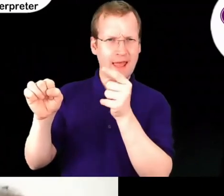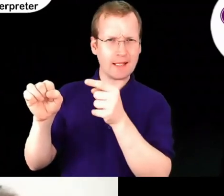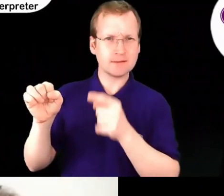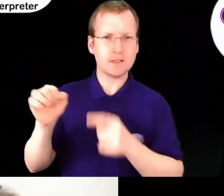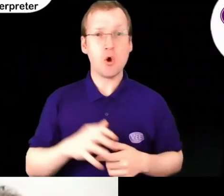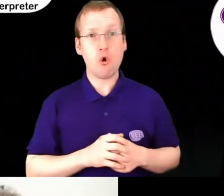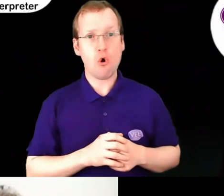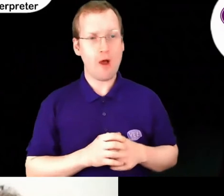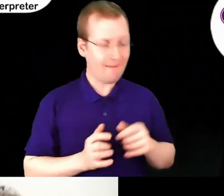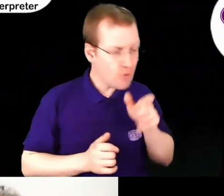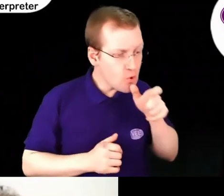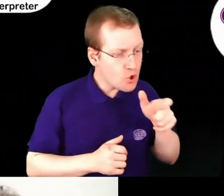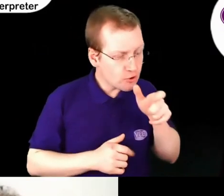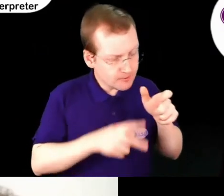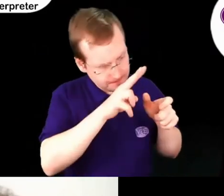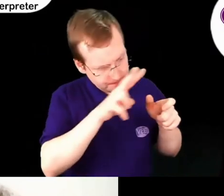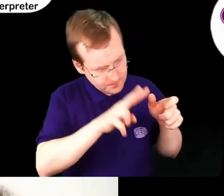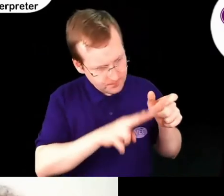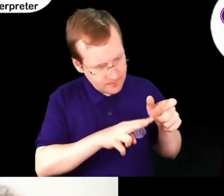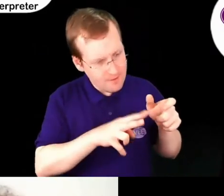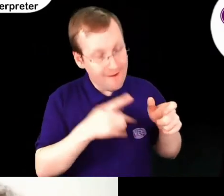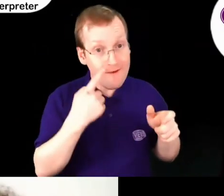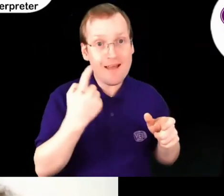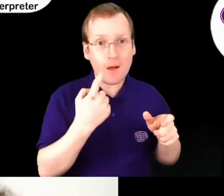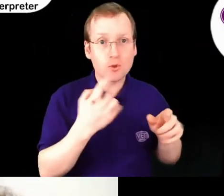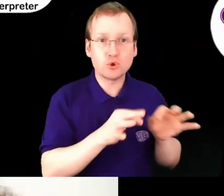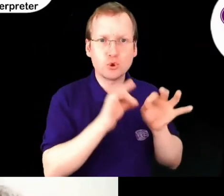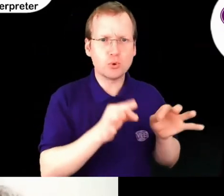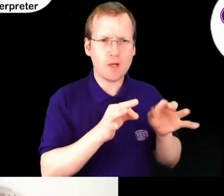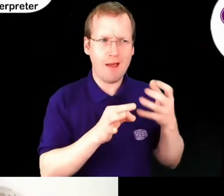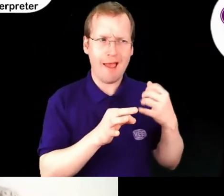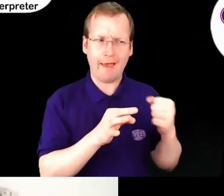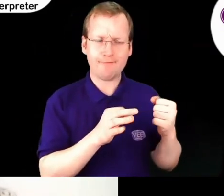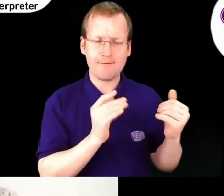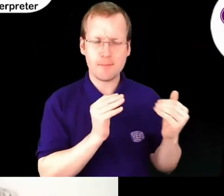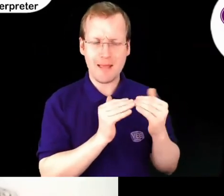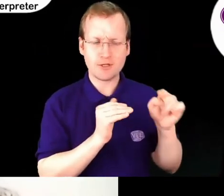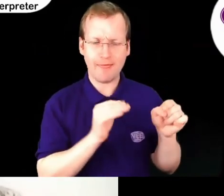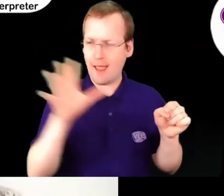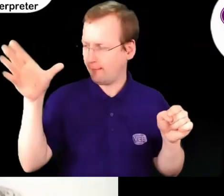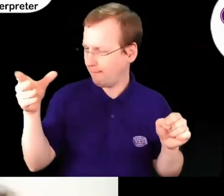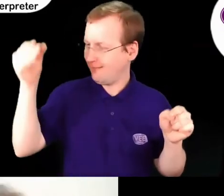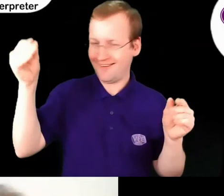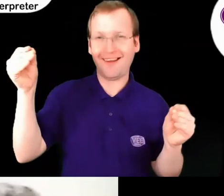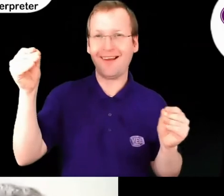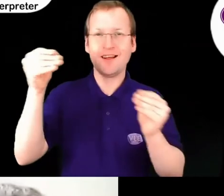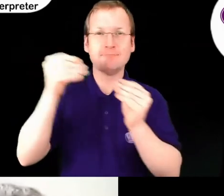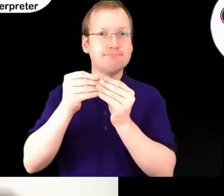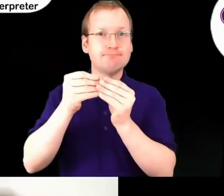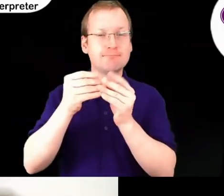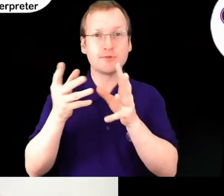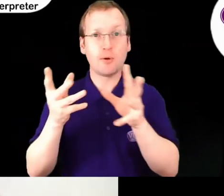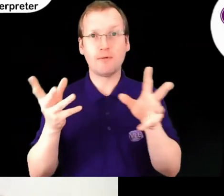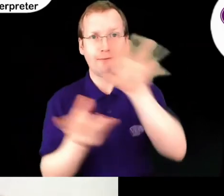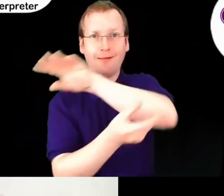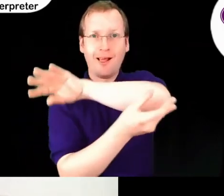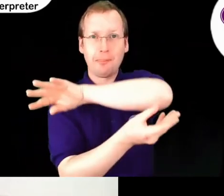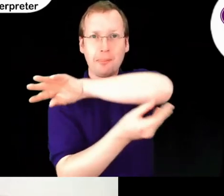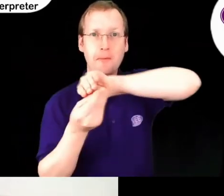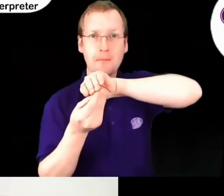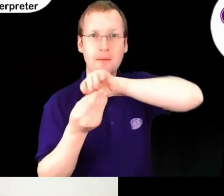words and discover that there's a tune already written which accommodates it. And sometimes it's just a